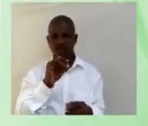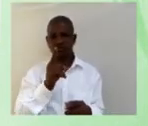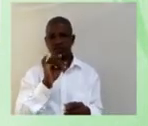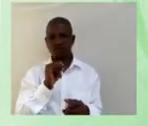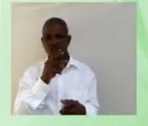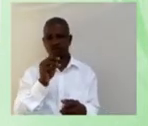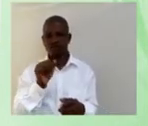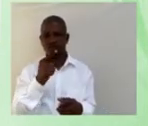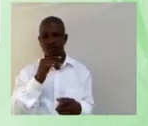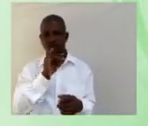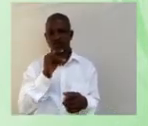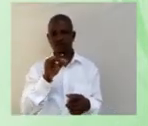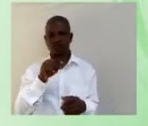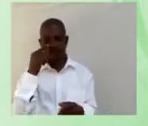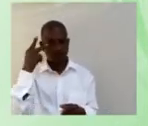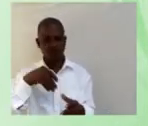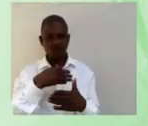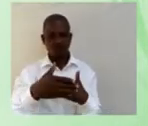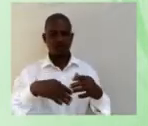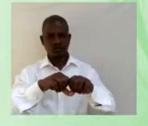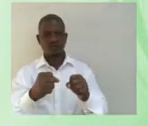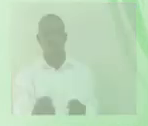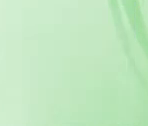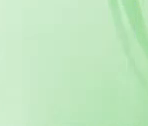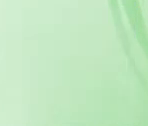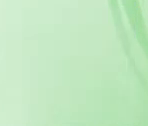magazine. Magazine. See you after the break.